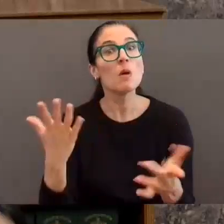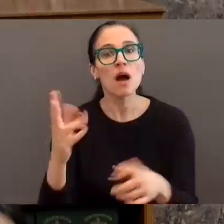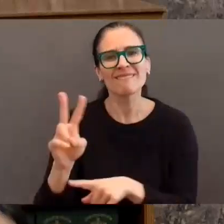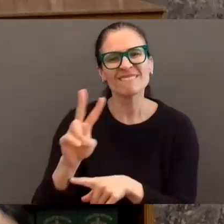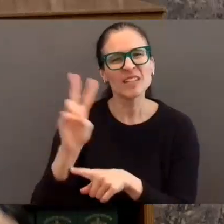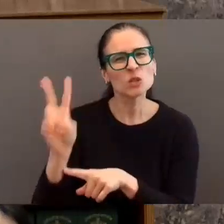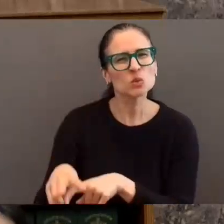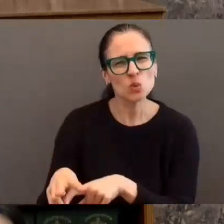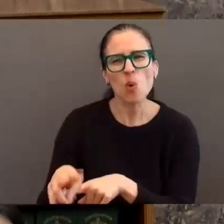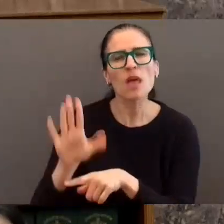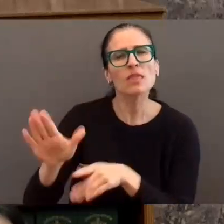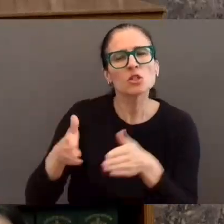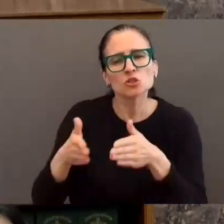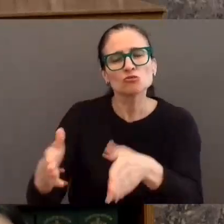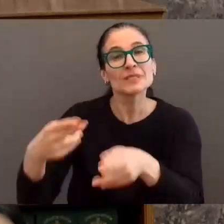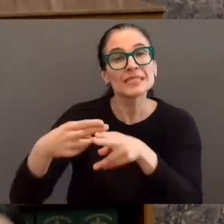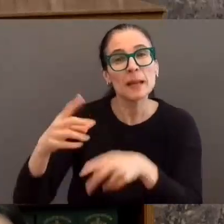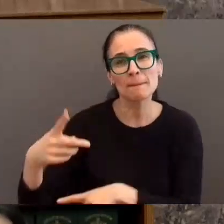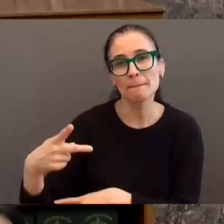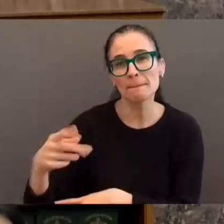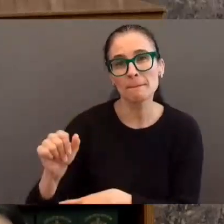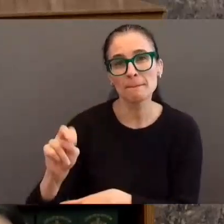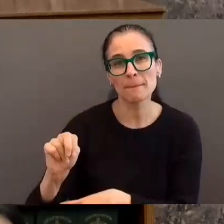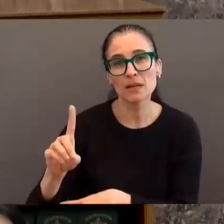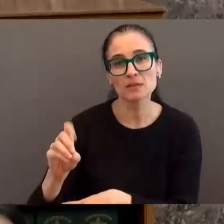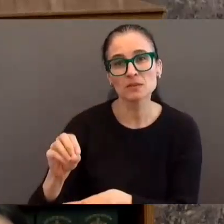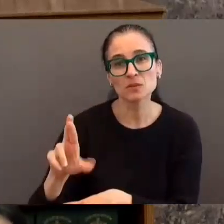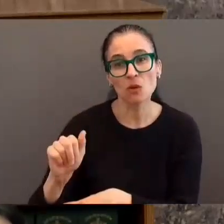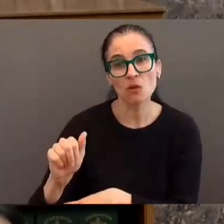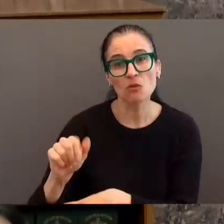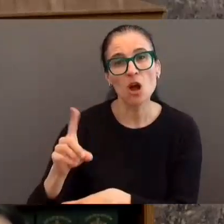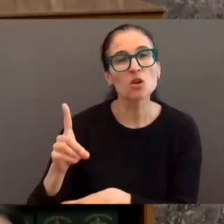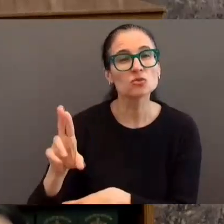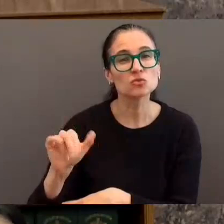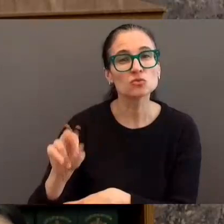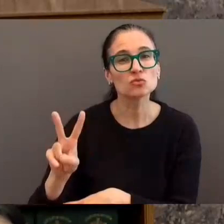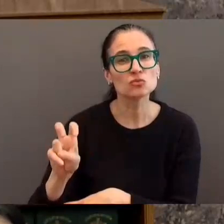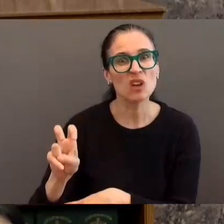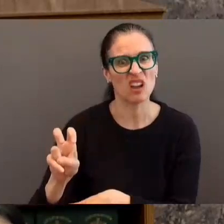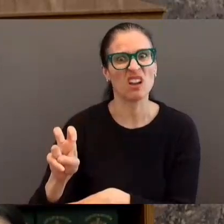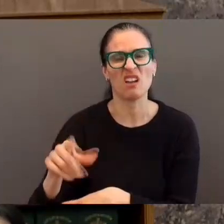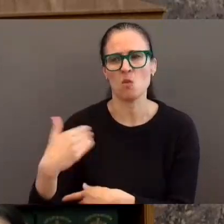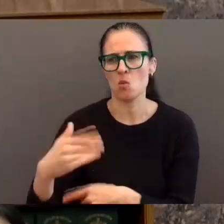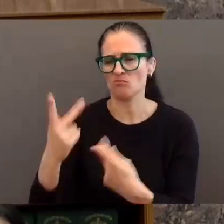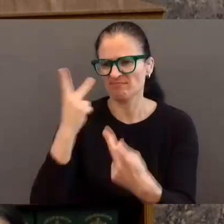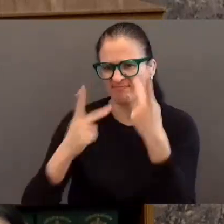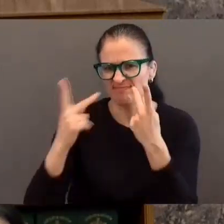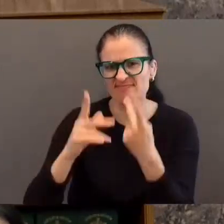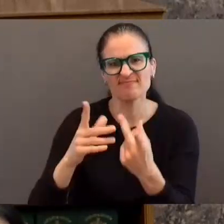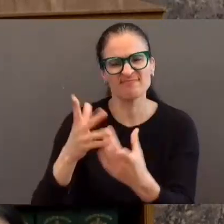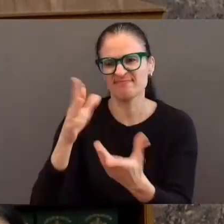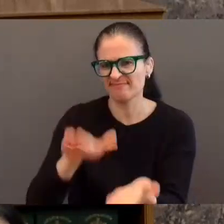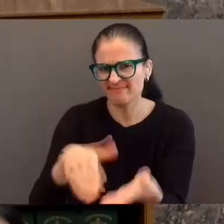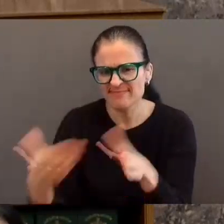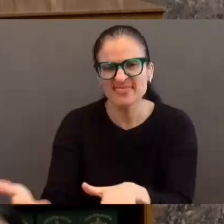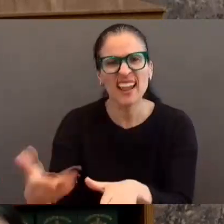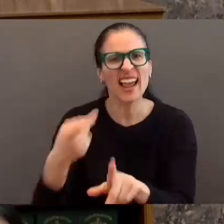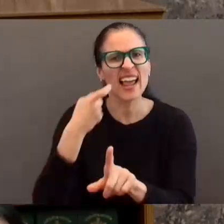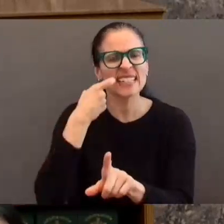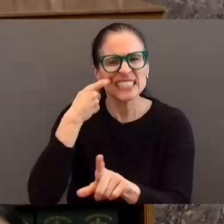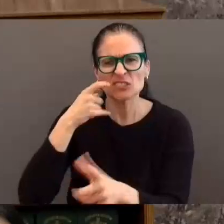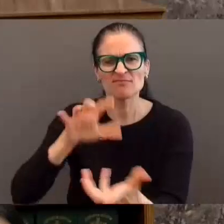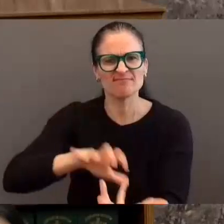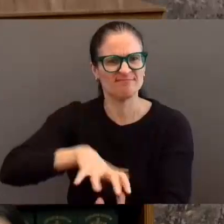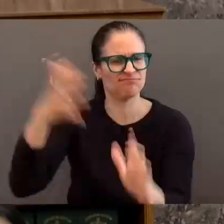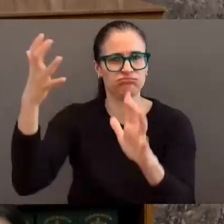chaos are spiralling out of control under this NDP government. Even Victoria Police, like Detachment Inspector Connor King, a